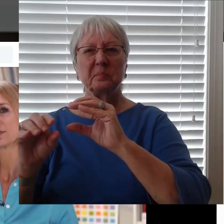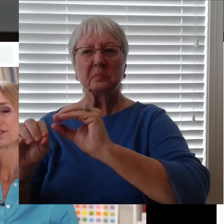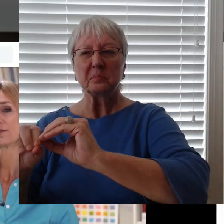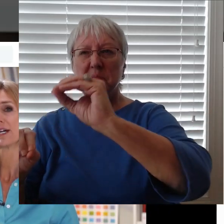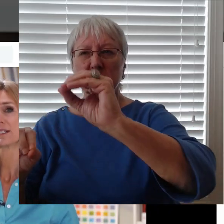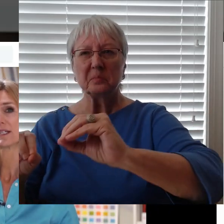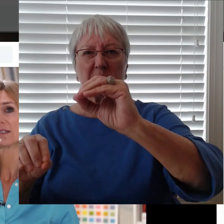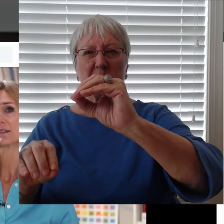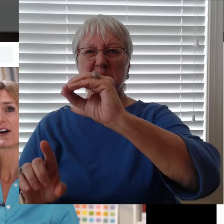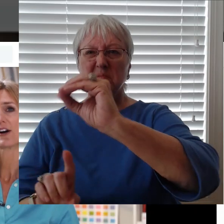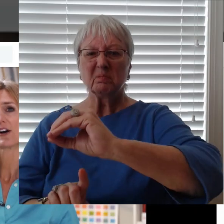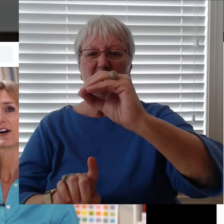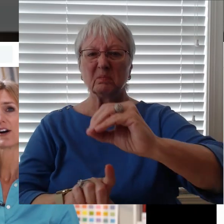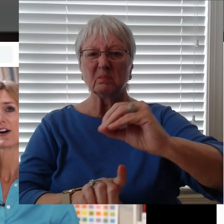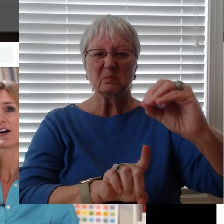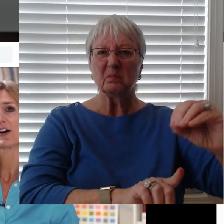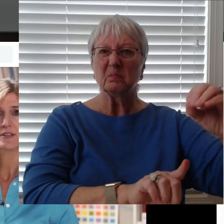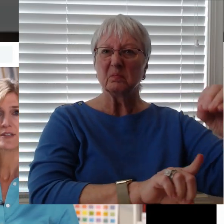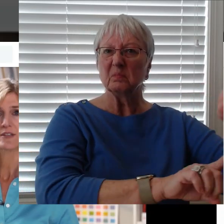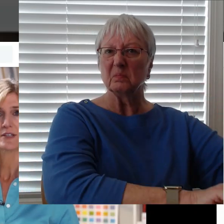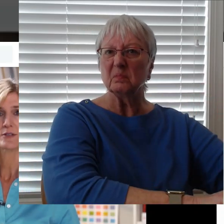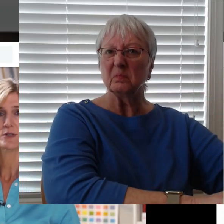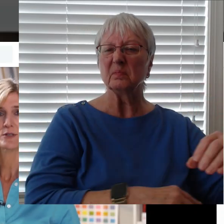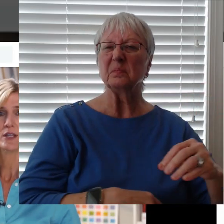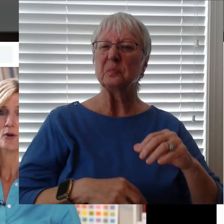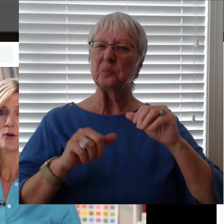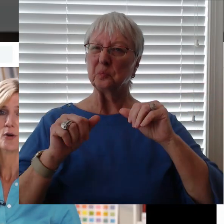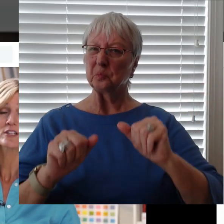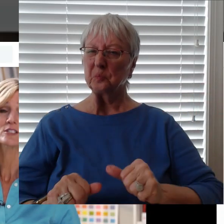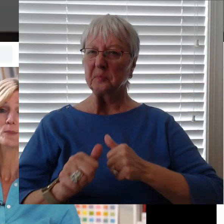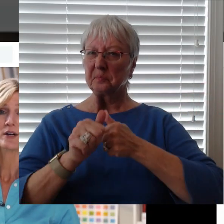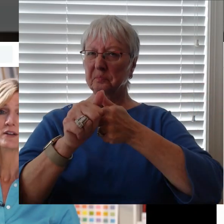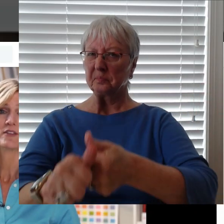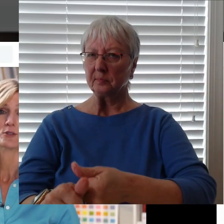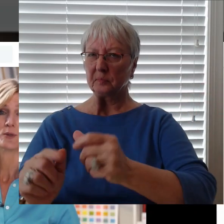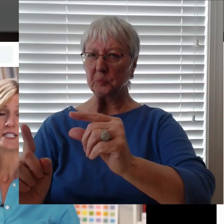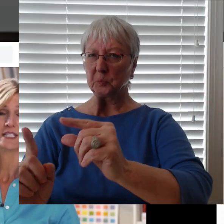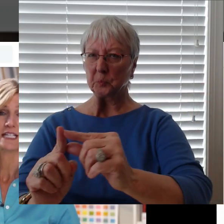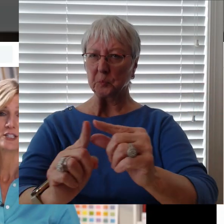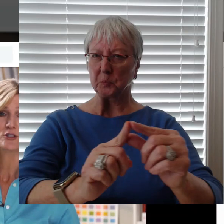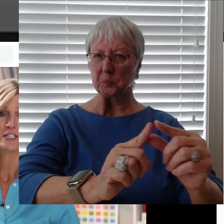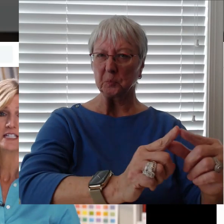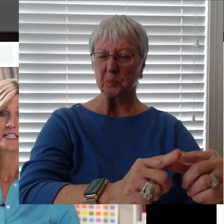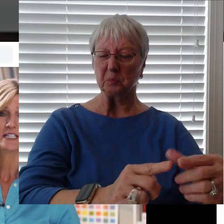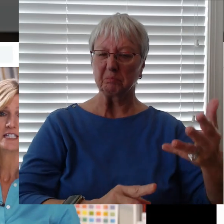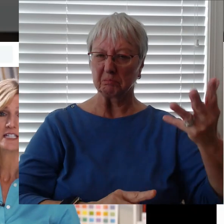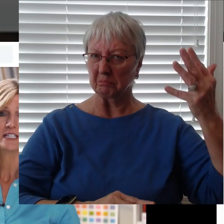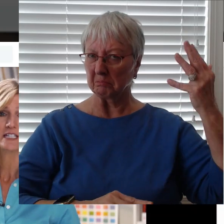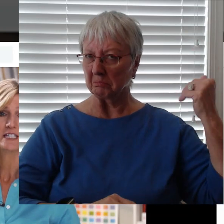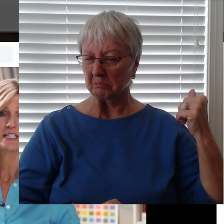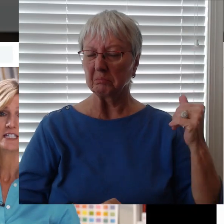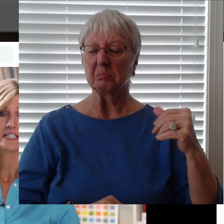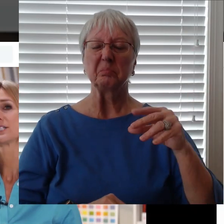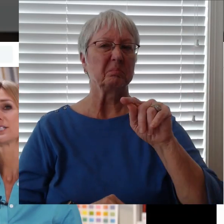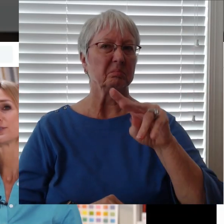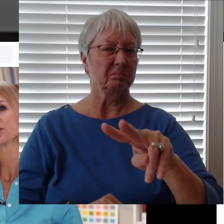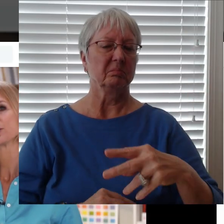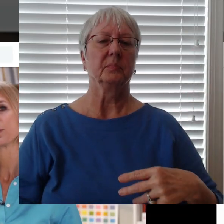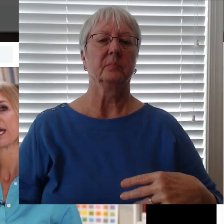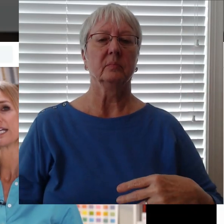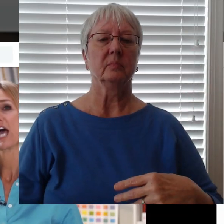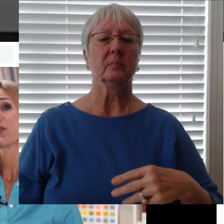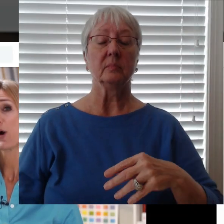to direct sing alongs in movie theaters in the earliest part of the 20th century. The